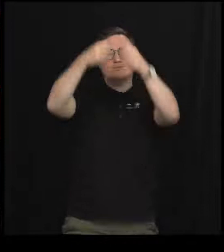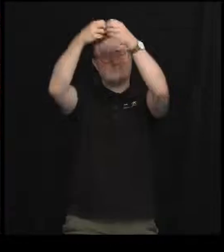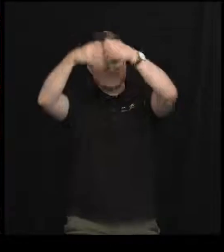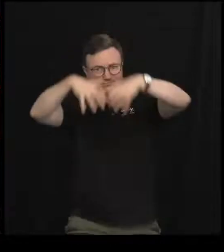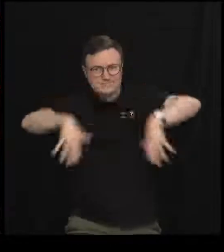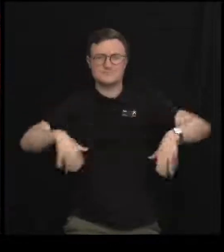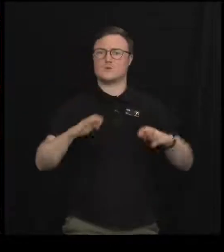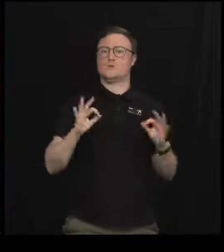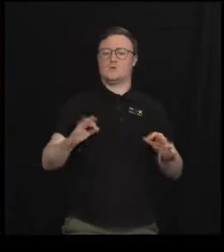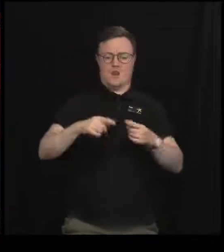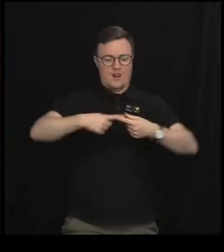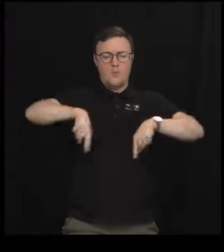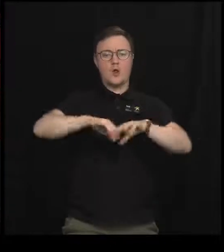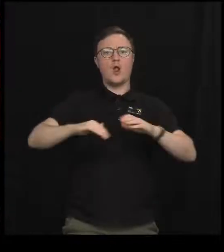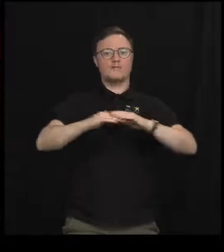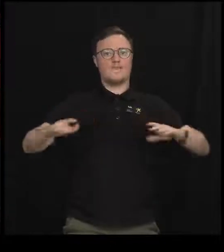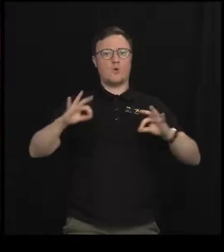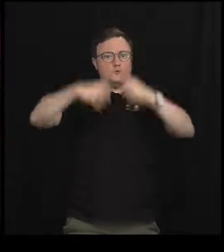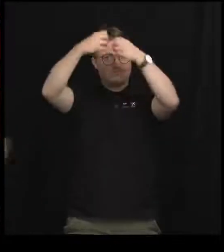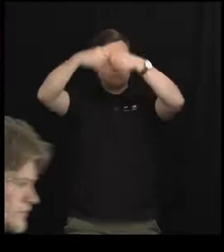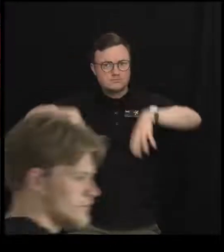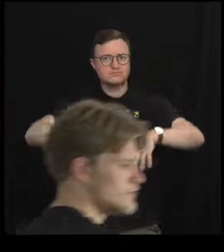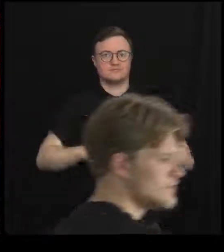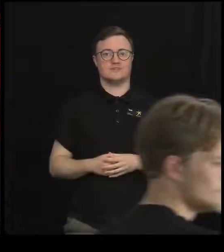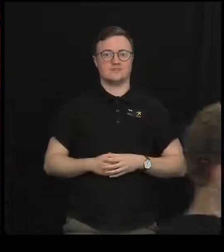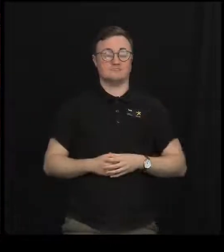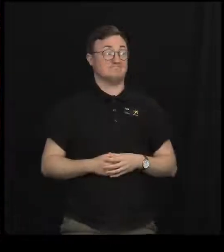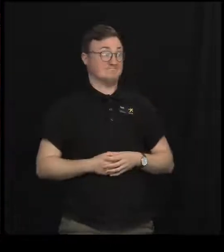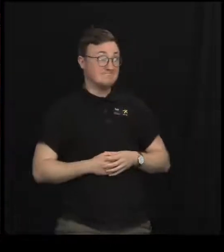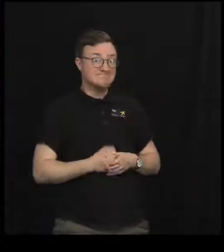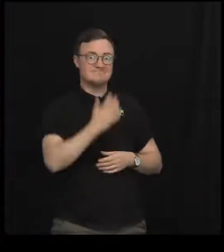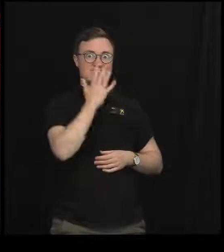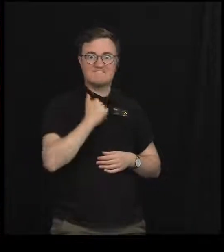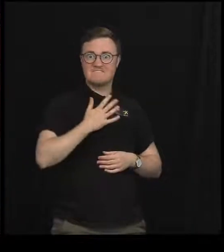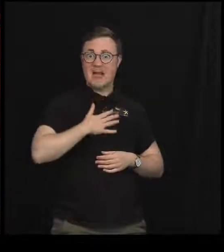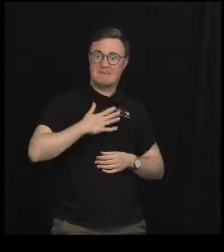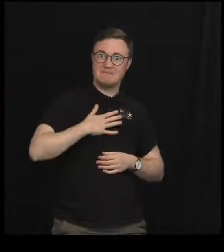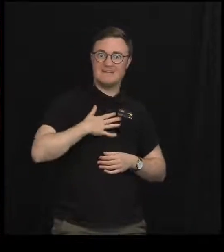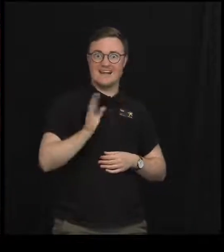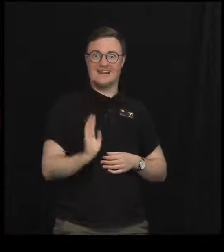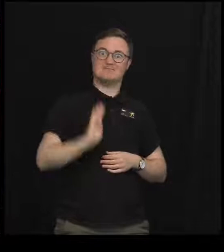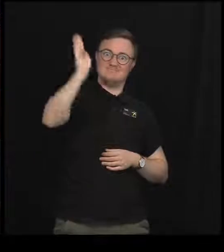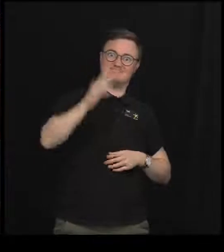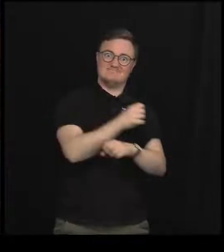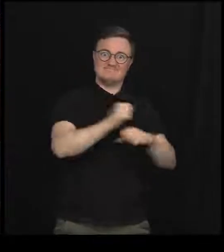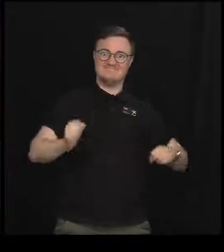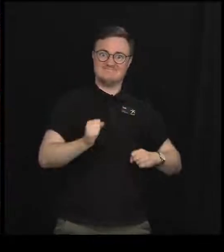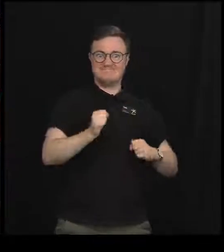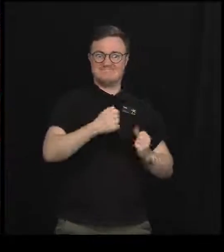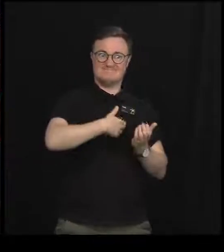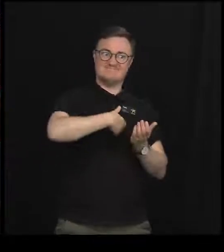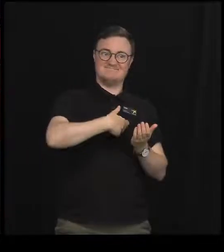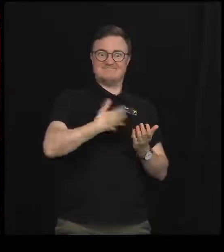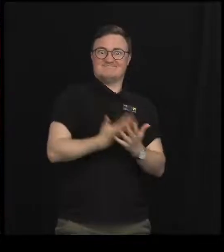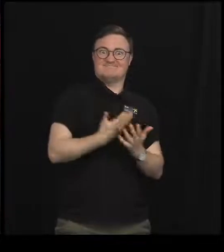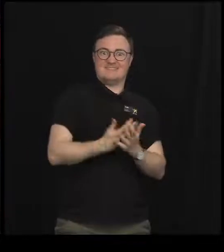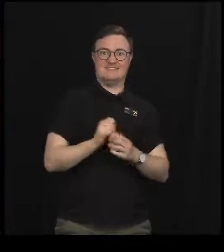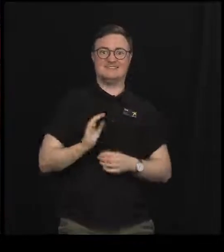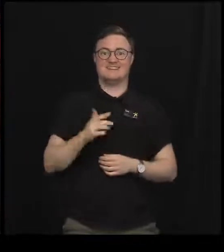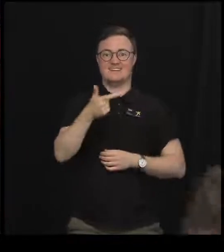stronger? Wow, who'd like to take a stab at that? Good question. So maybe I'll